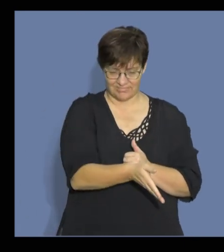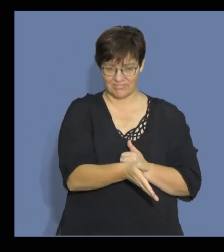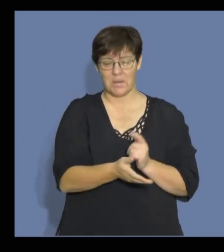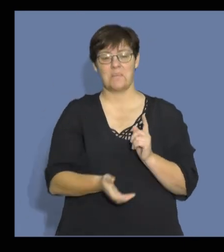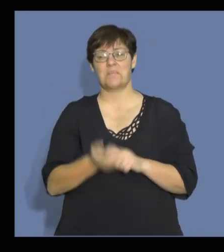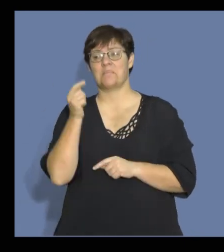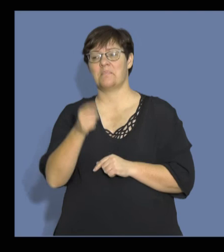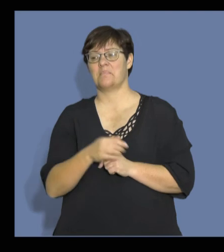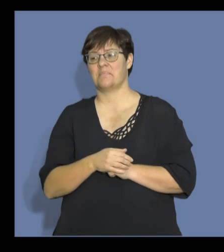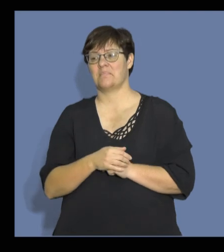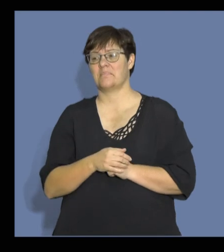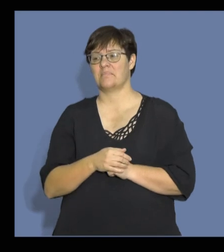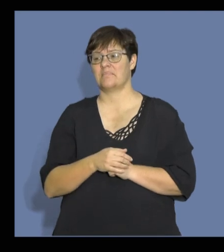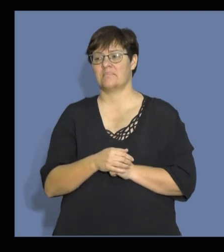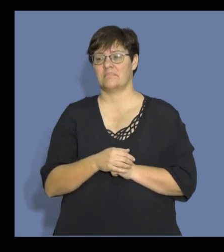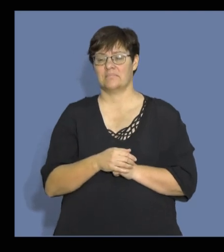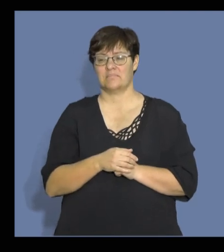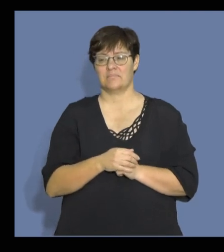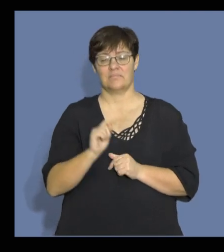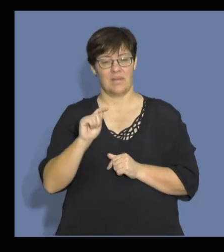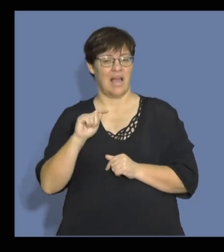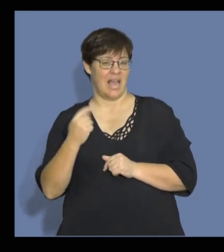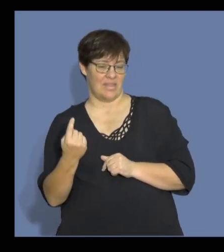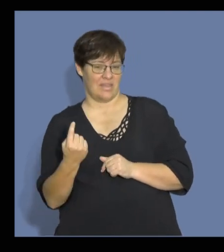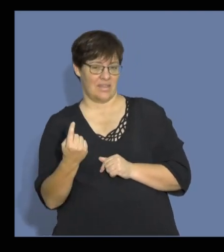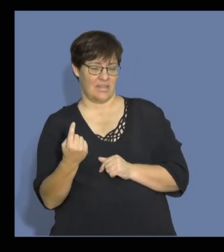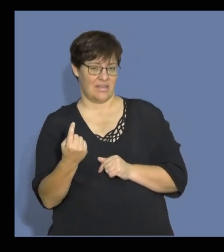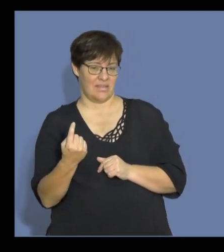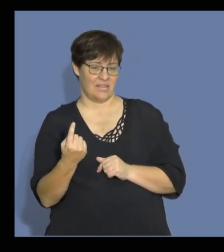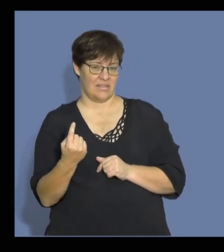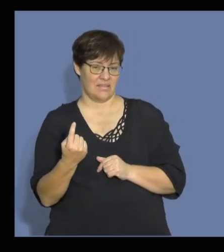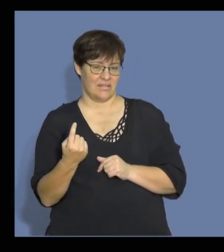to find the other